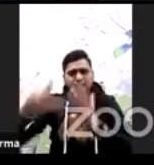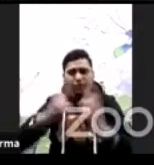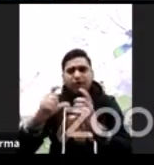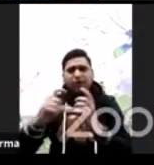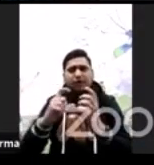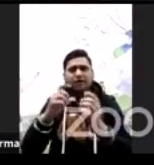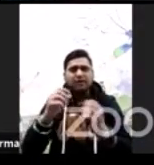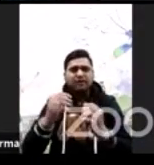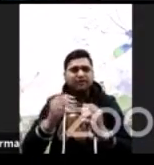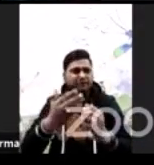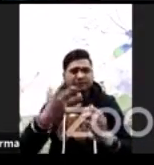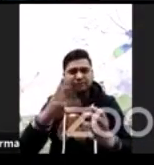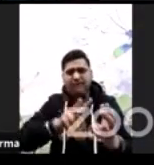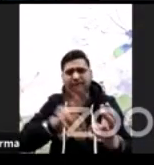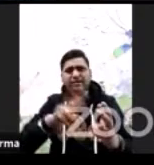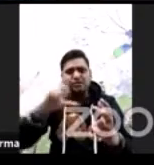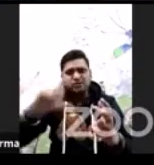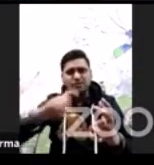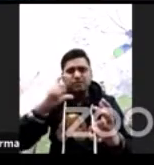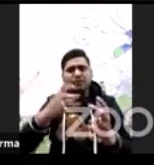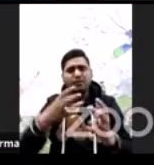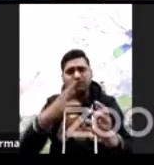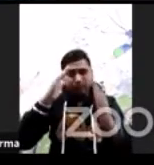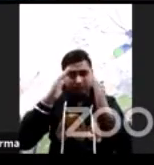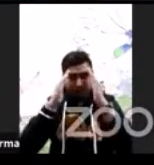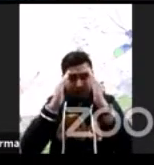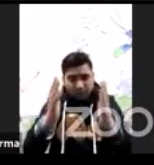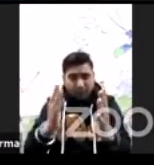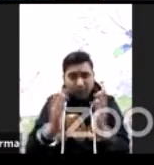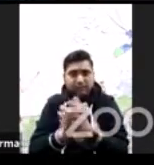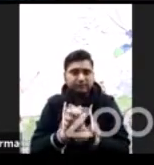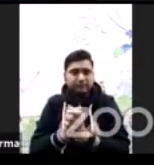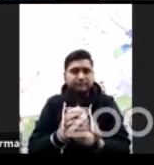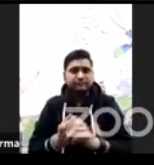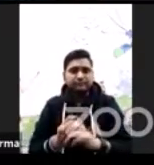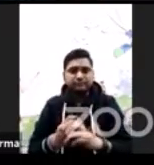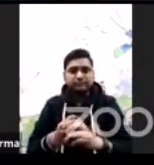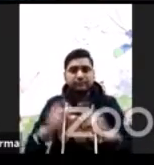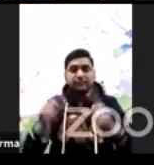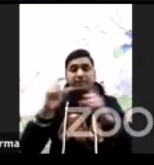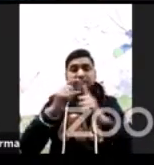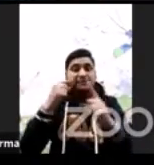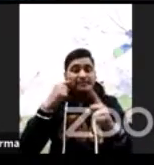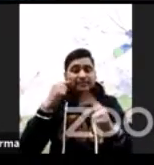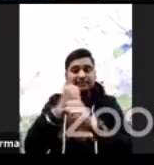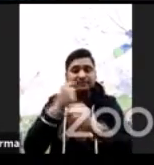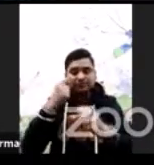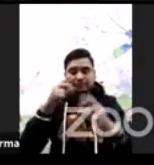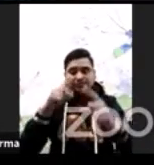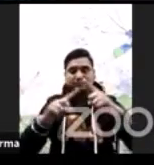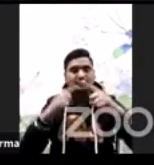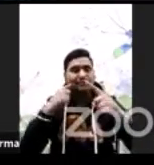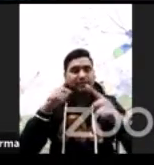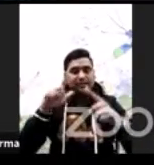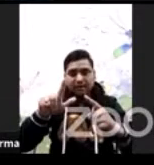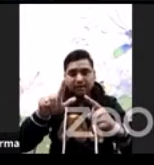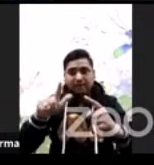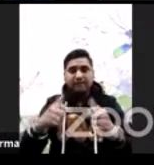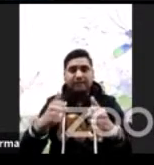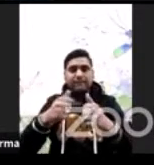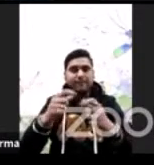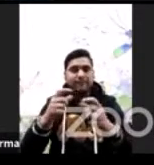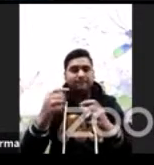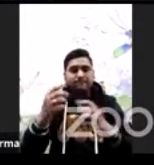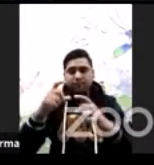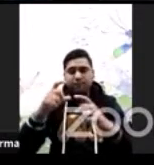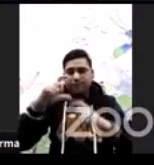rural area. We are focused on digital academies, you know, to bring a